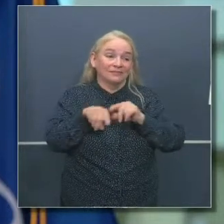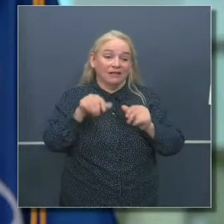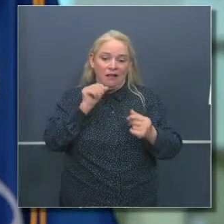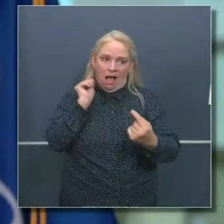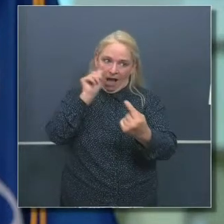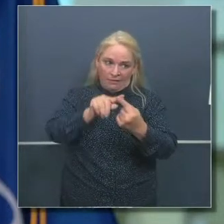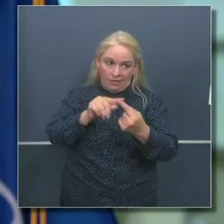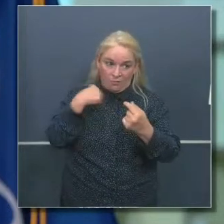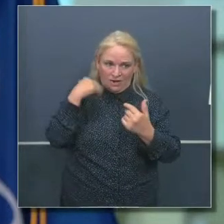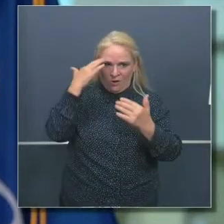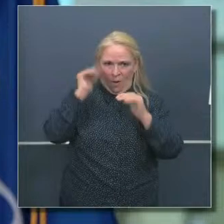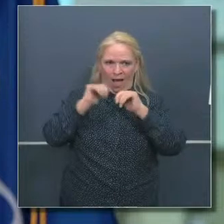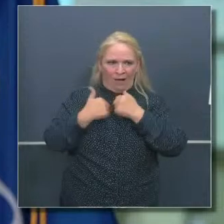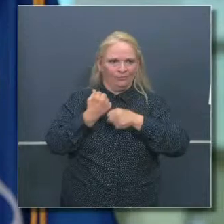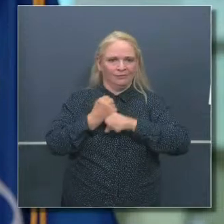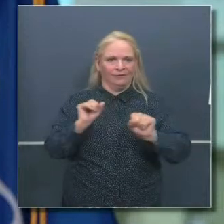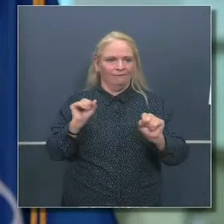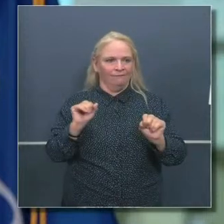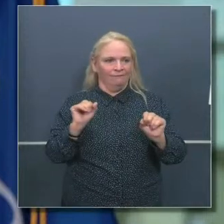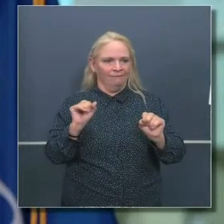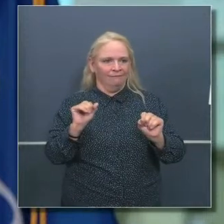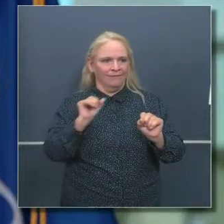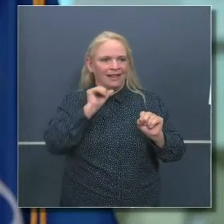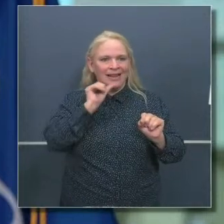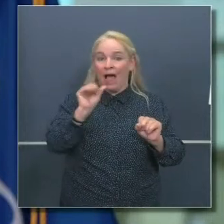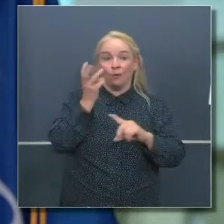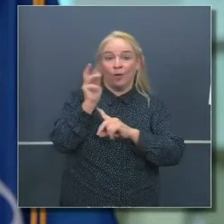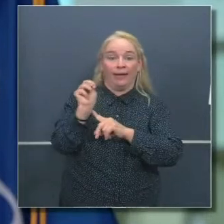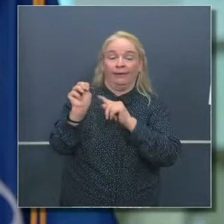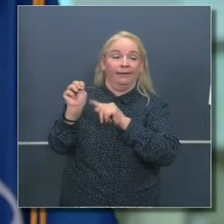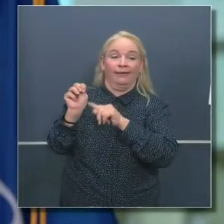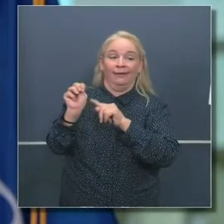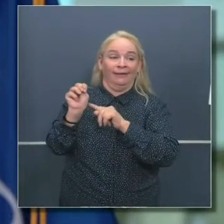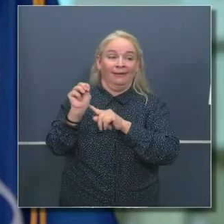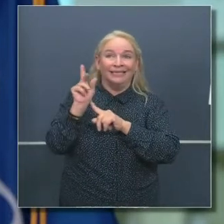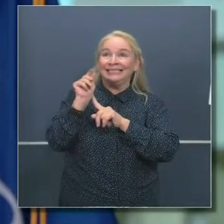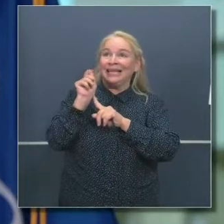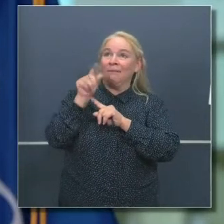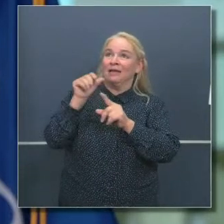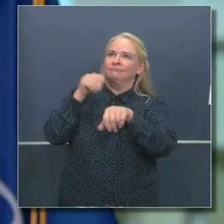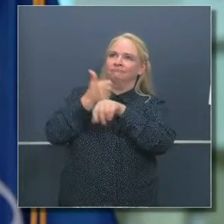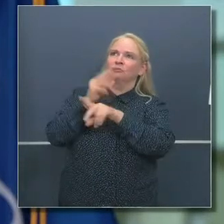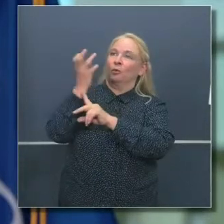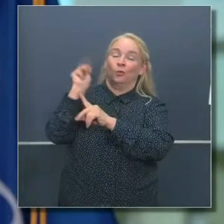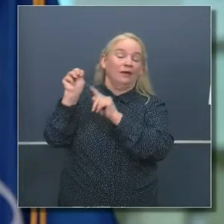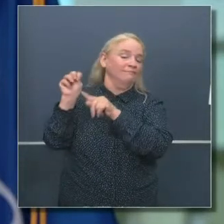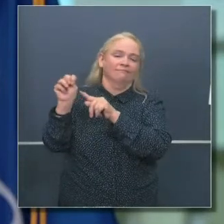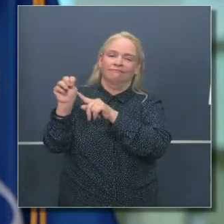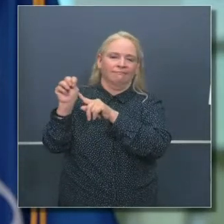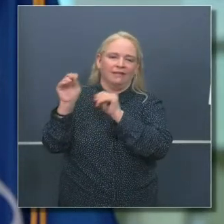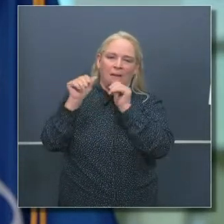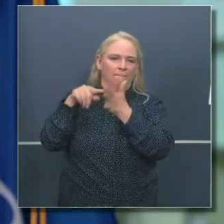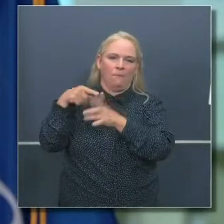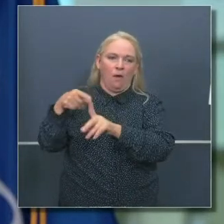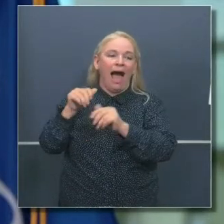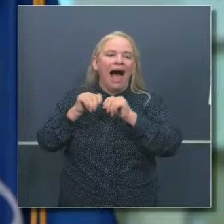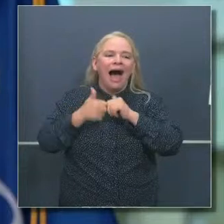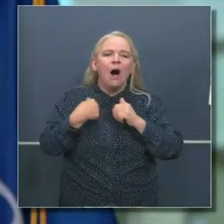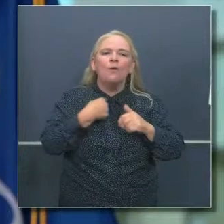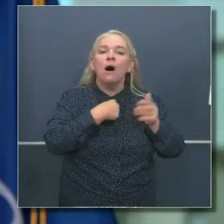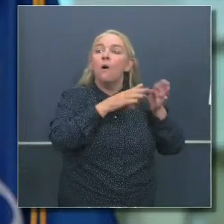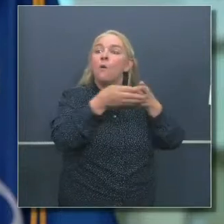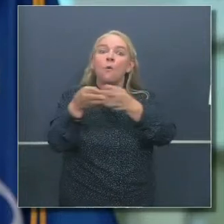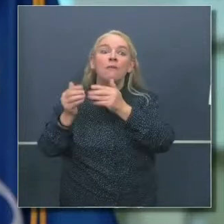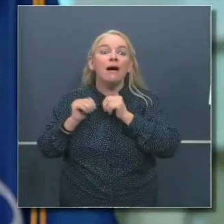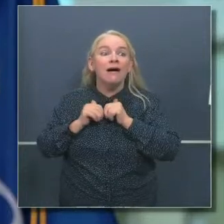to your question, let us begin anew to focus on the guidelines with more intensity, more specificity,